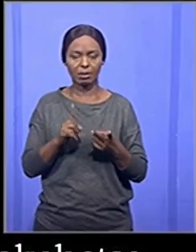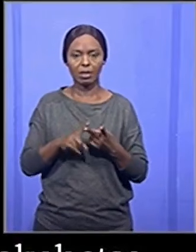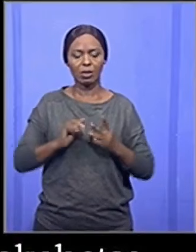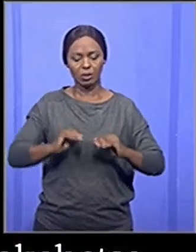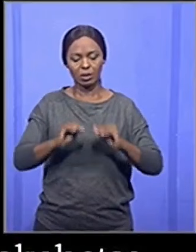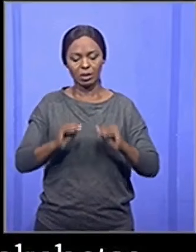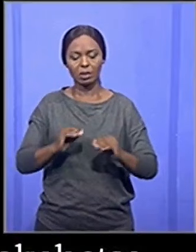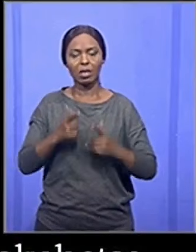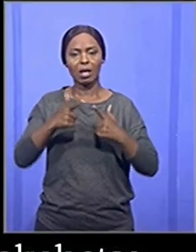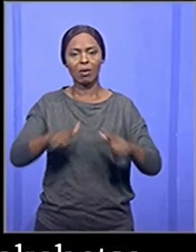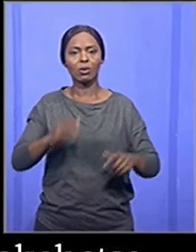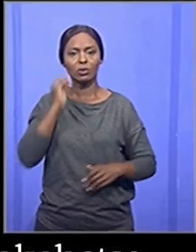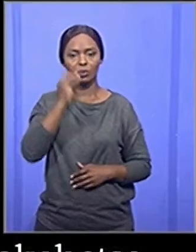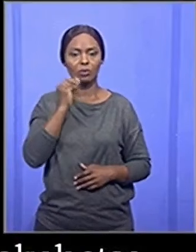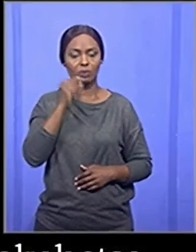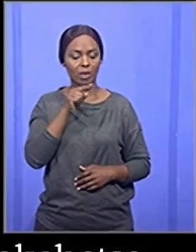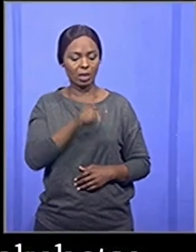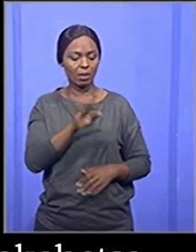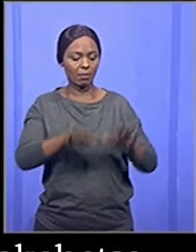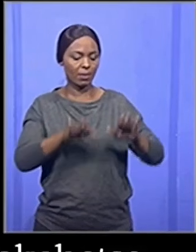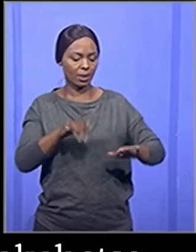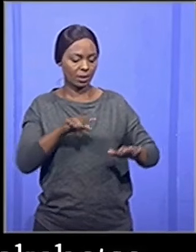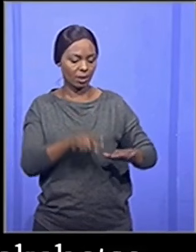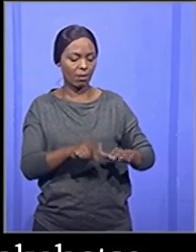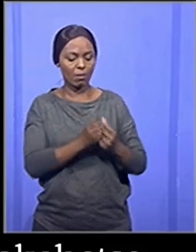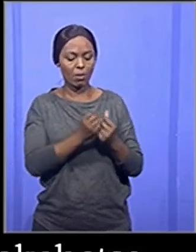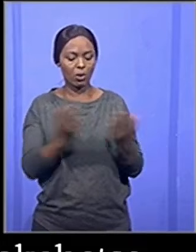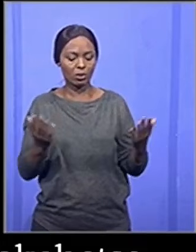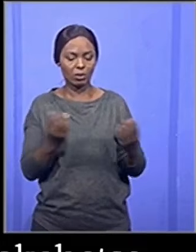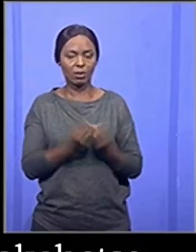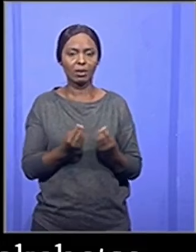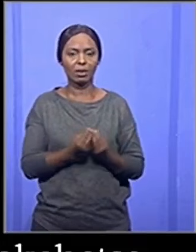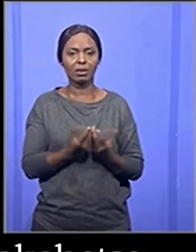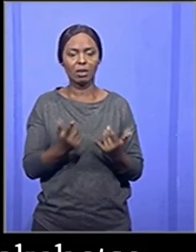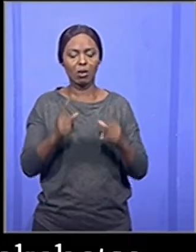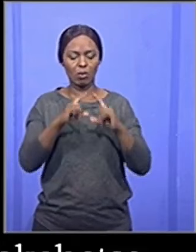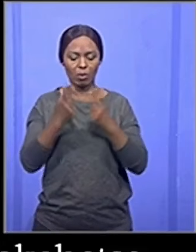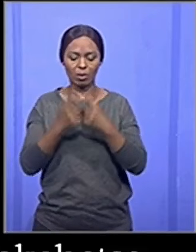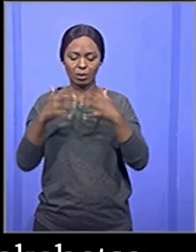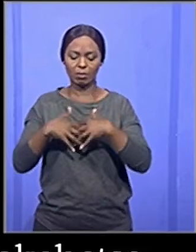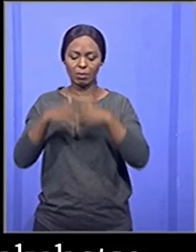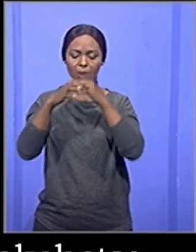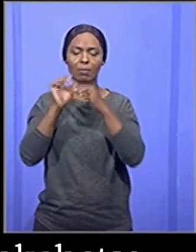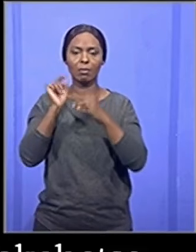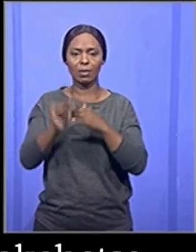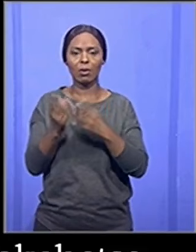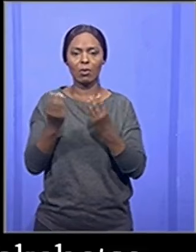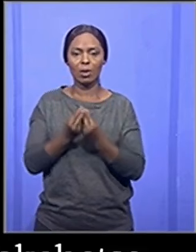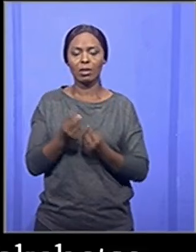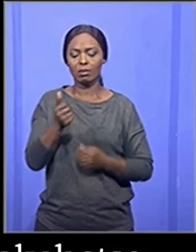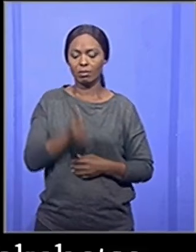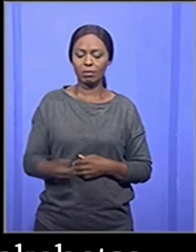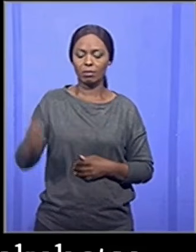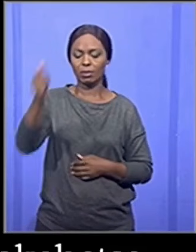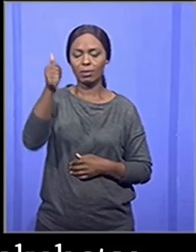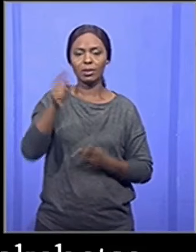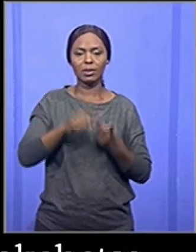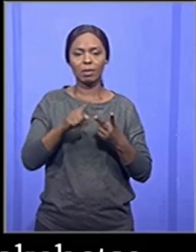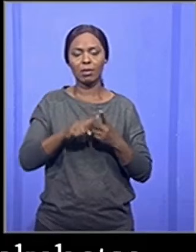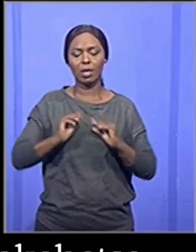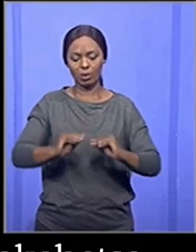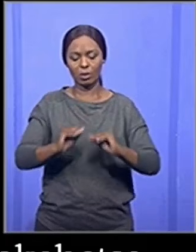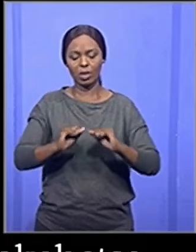po mona moifong o ne a ikarabela dikomiting tse mmalwa a nka qolla komiti ya mareo le tshwano mongolong le komiti ya thuto